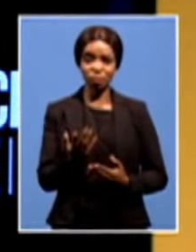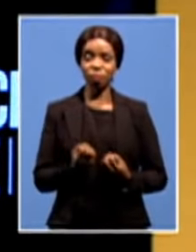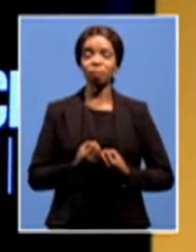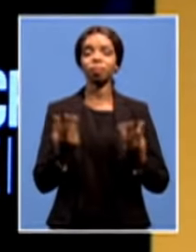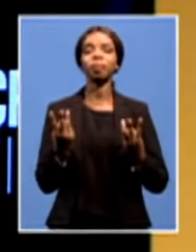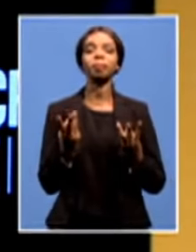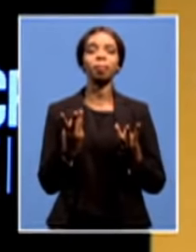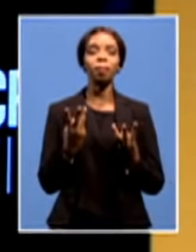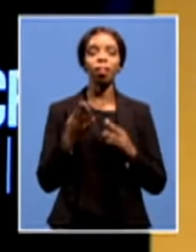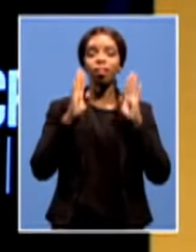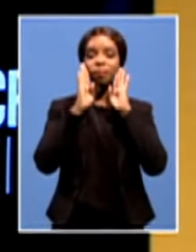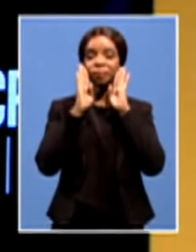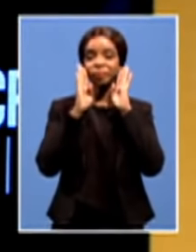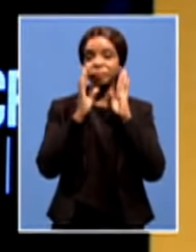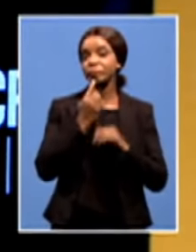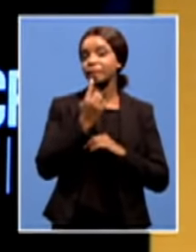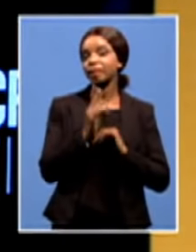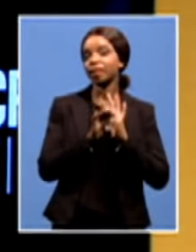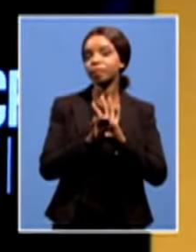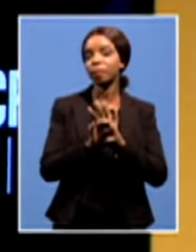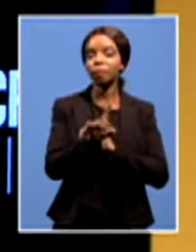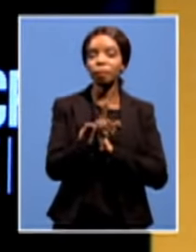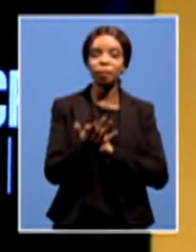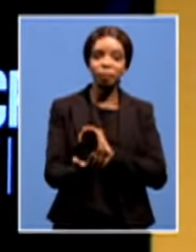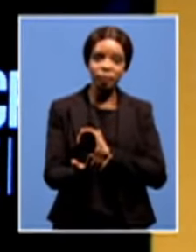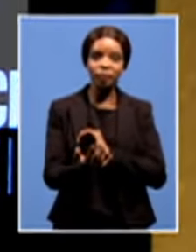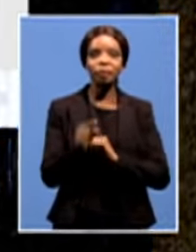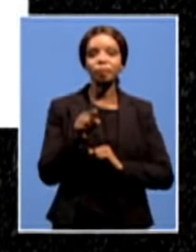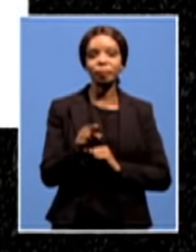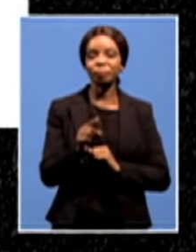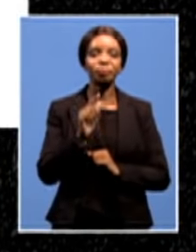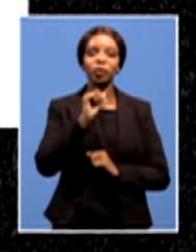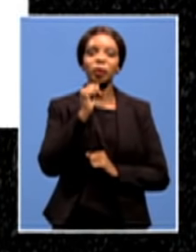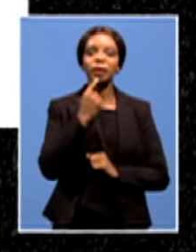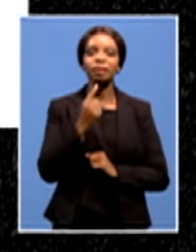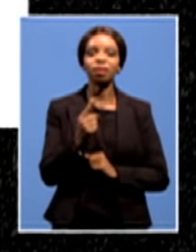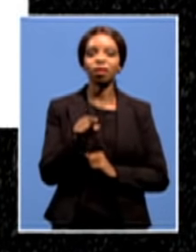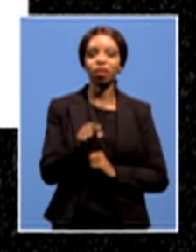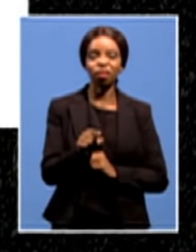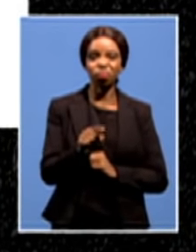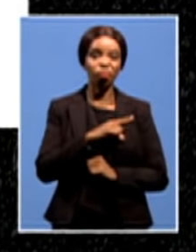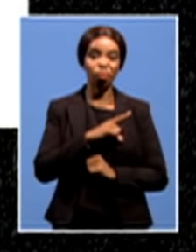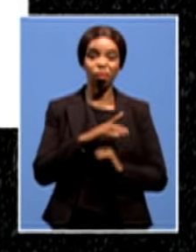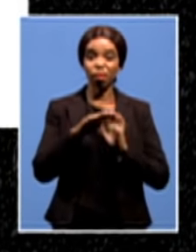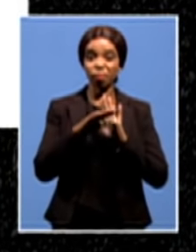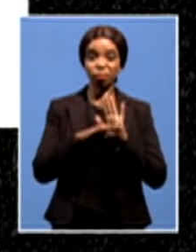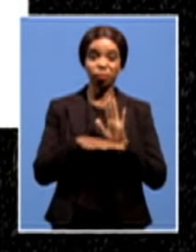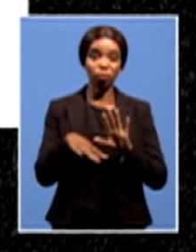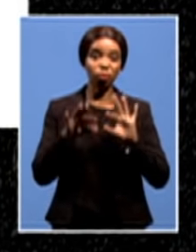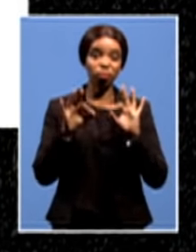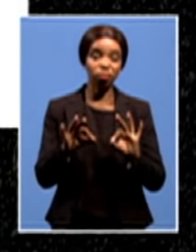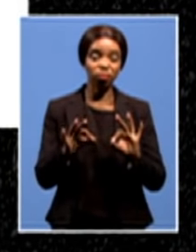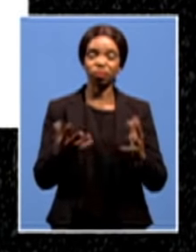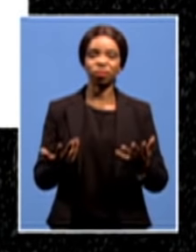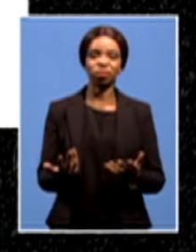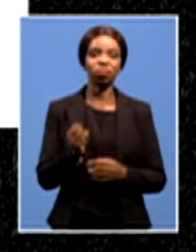on Facebook, for example. So Nobile says, no, because the program has been misplaced. Social development